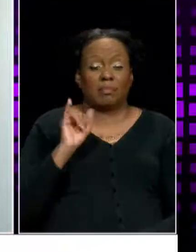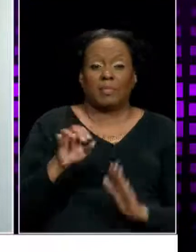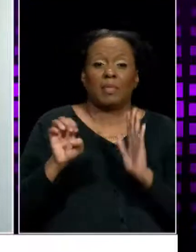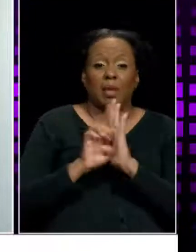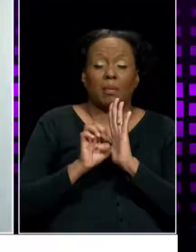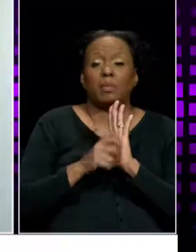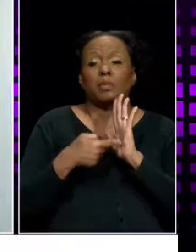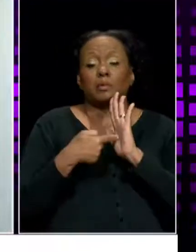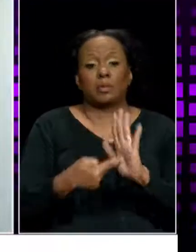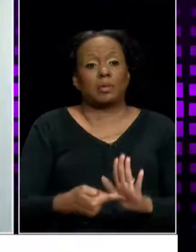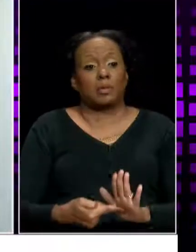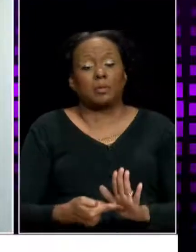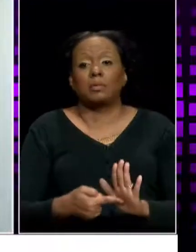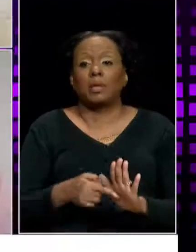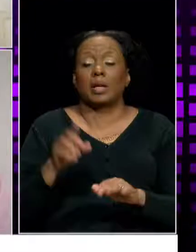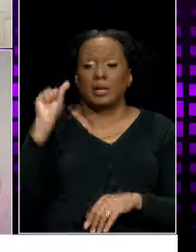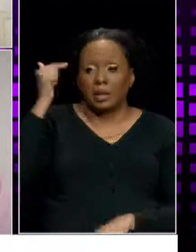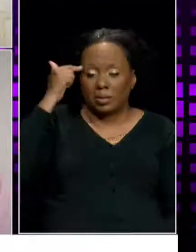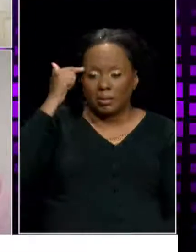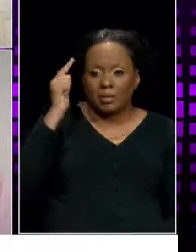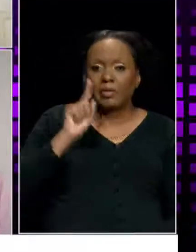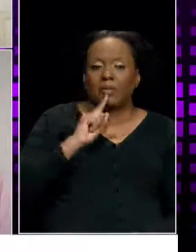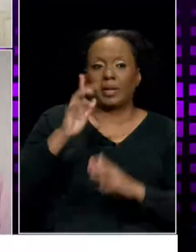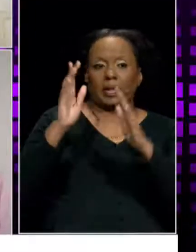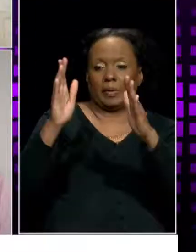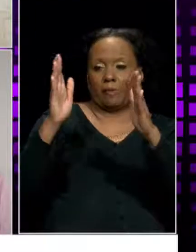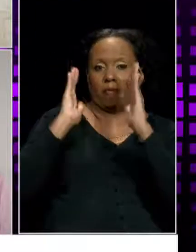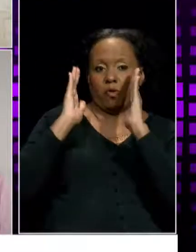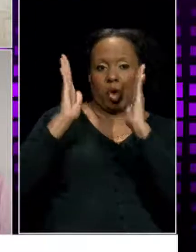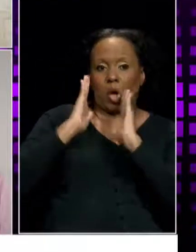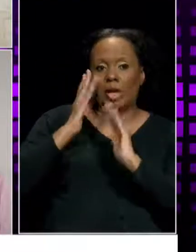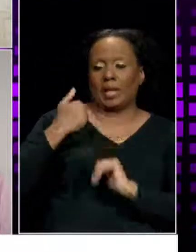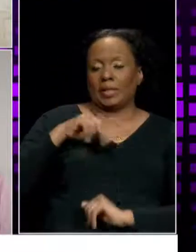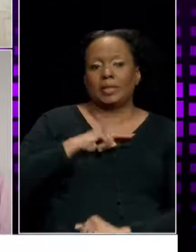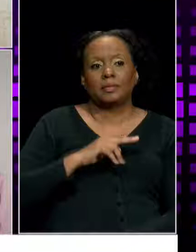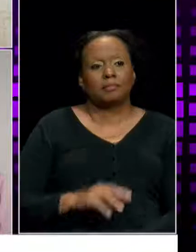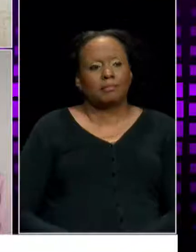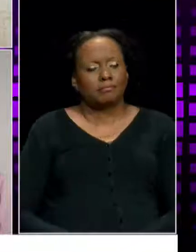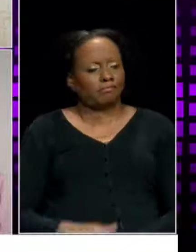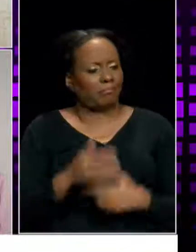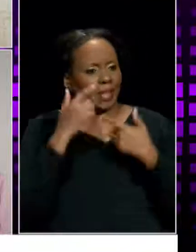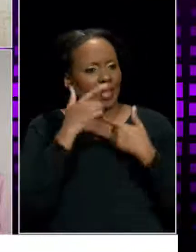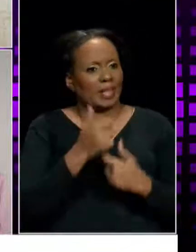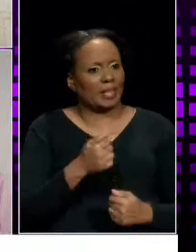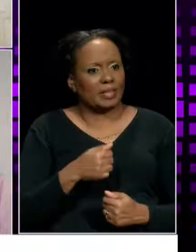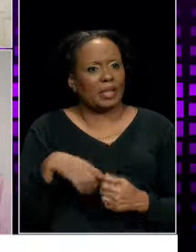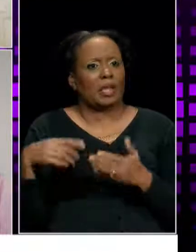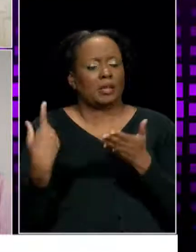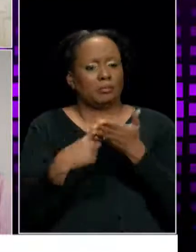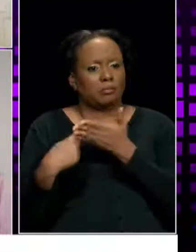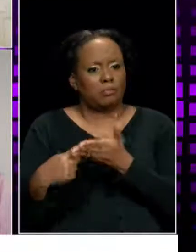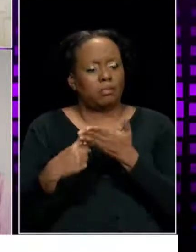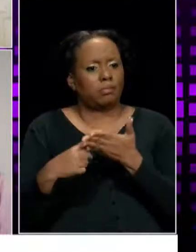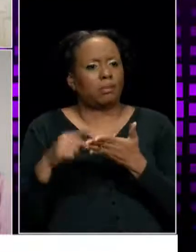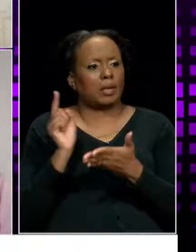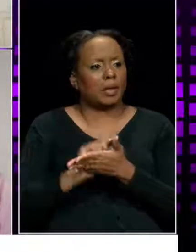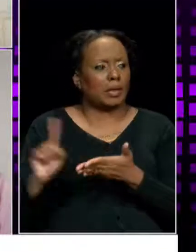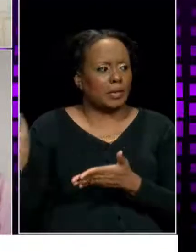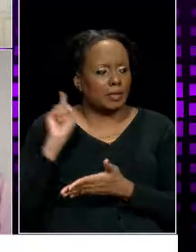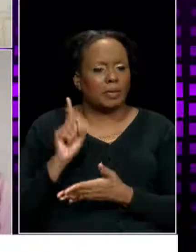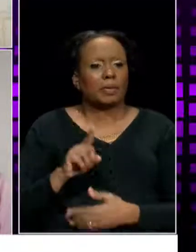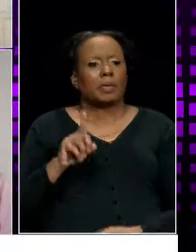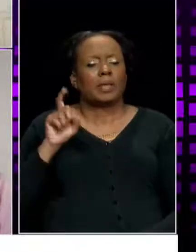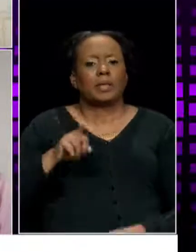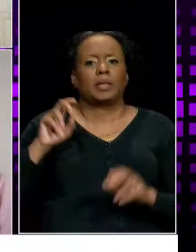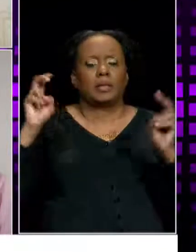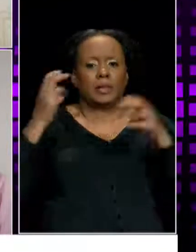show that we have the ministry's attention. That's interesting. That's a conversation we had last week. Protect our